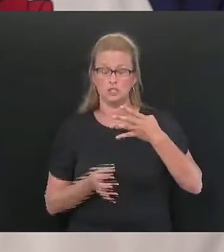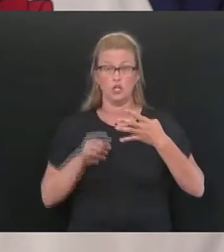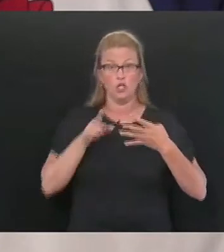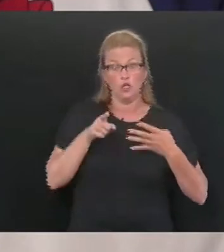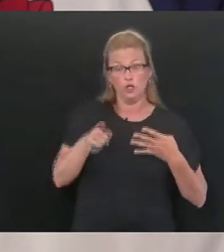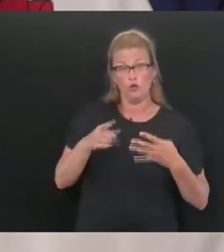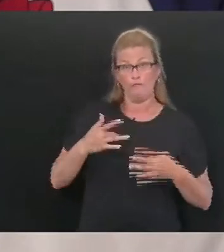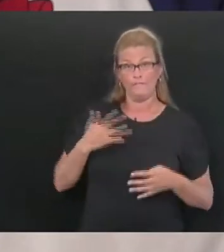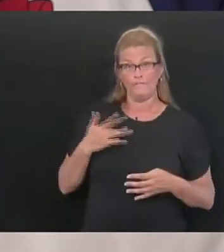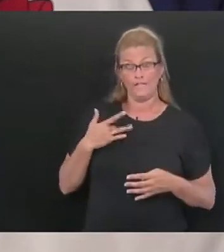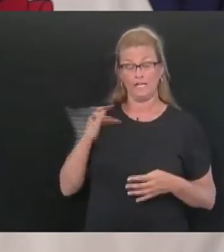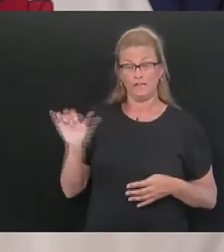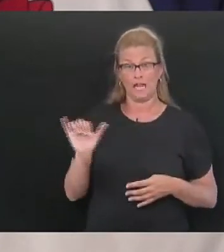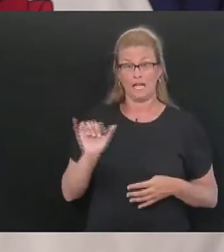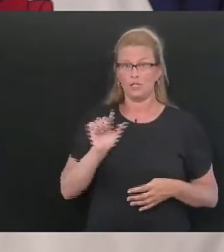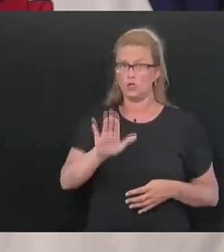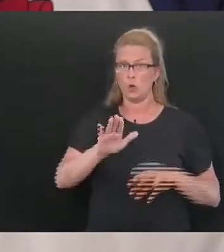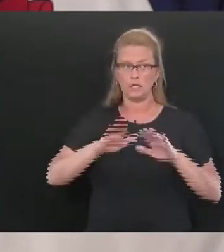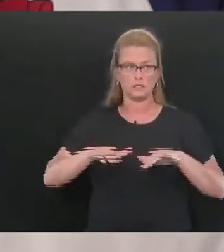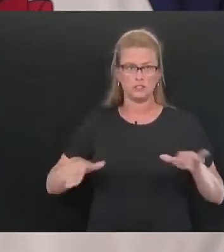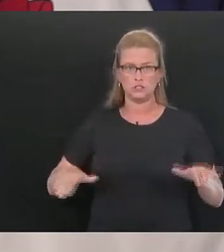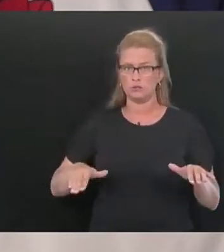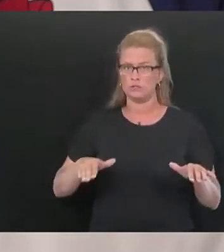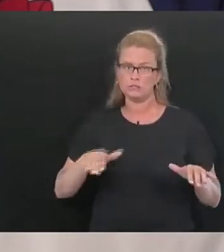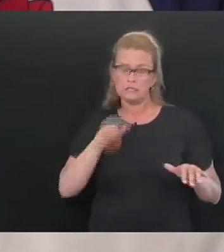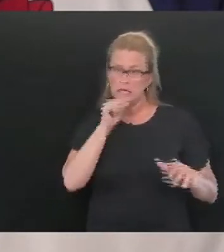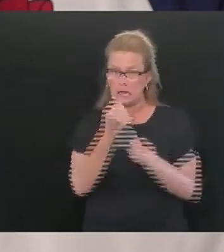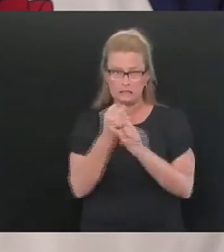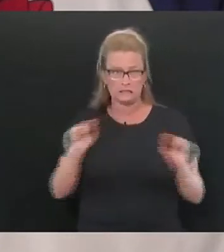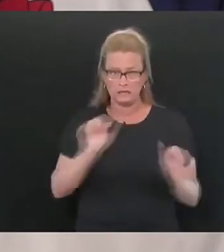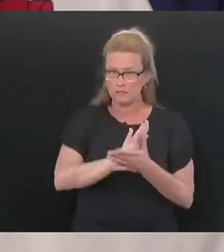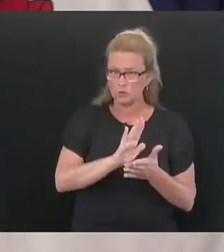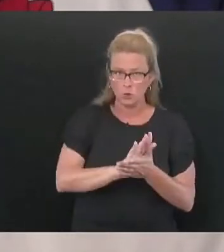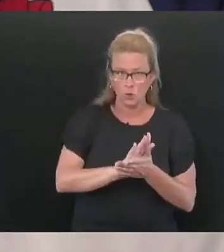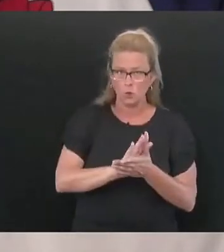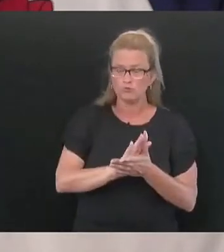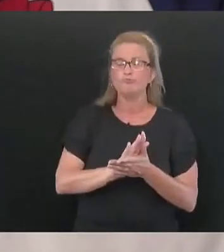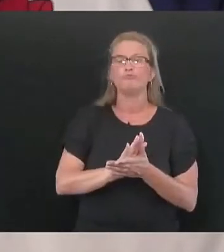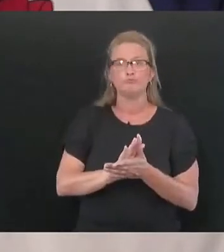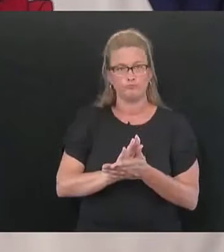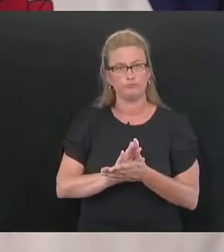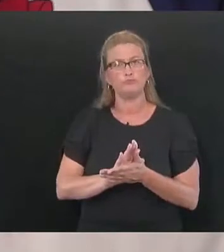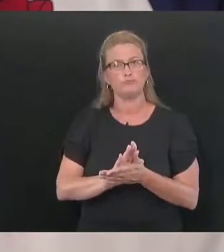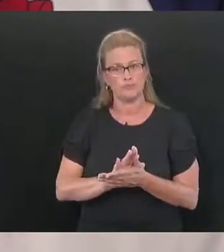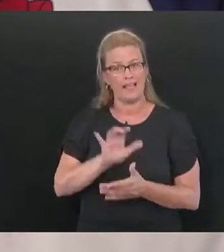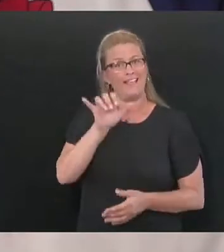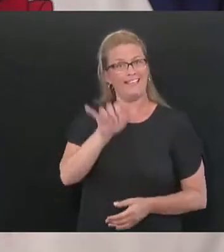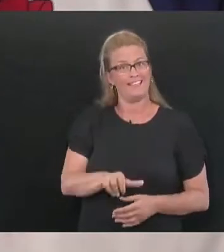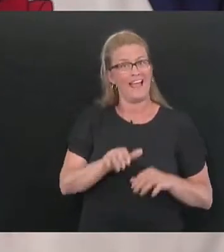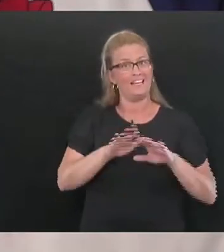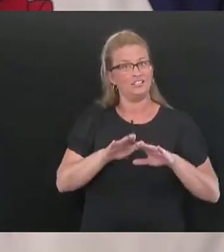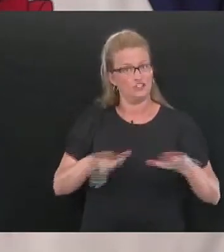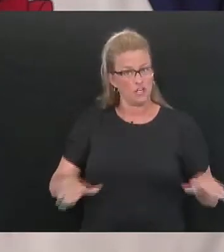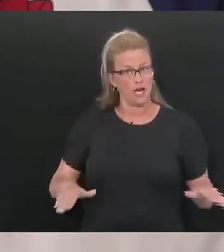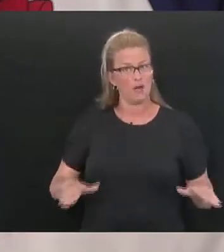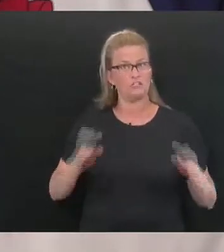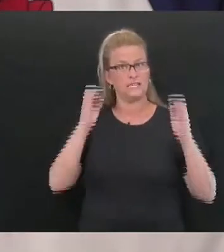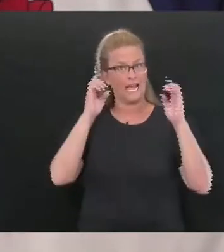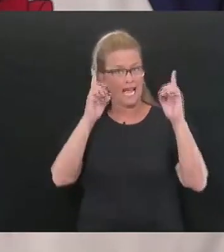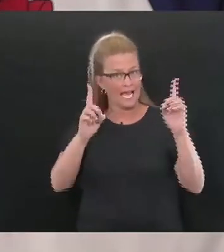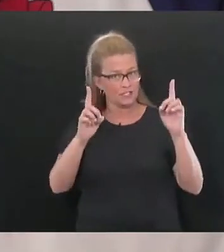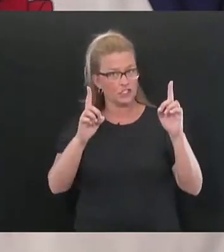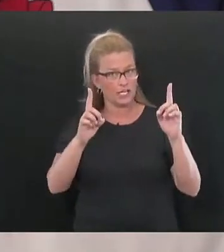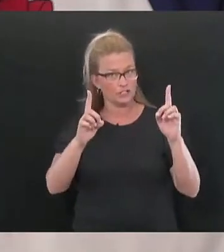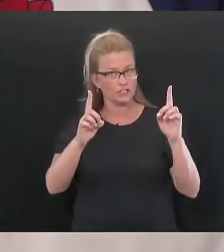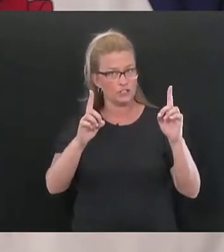child, should not be at the school, then we're going to make that child's education, along